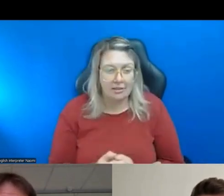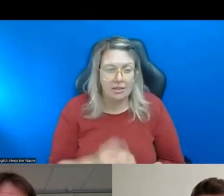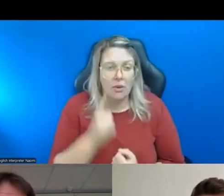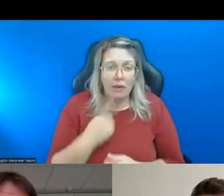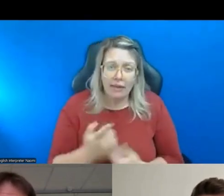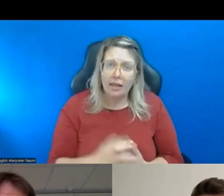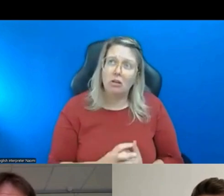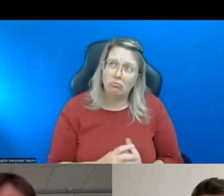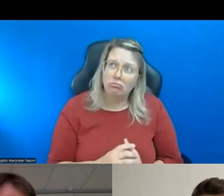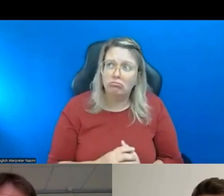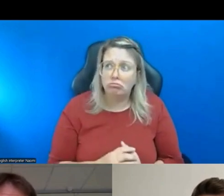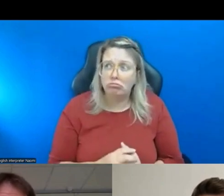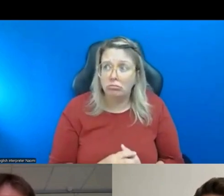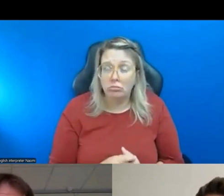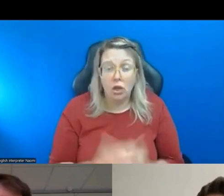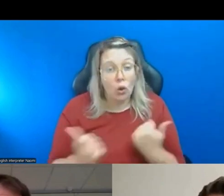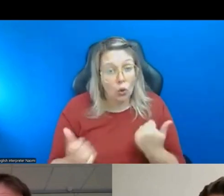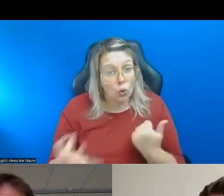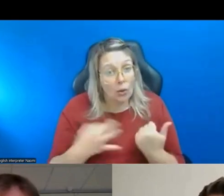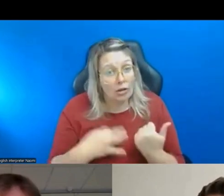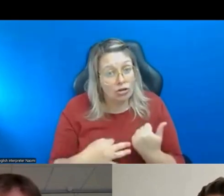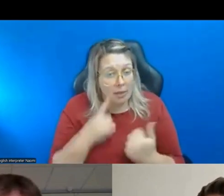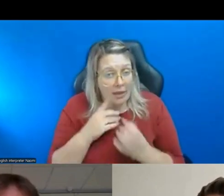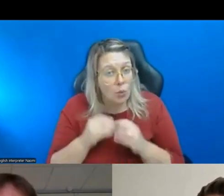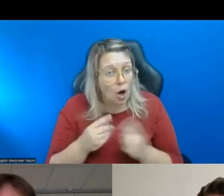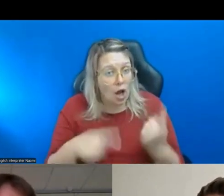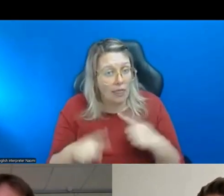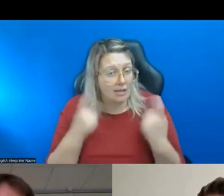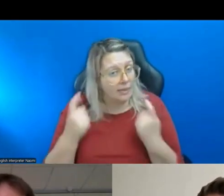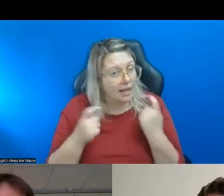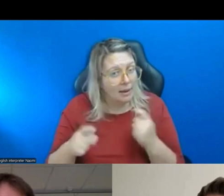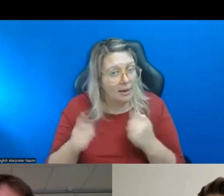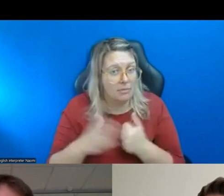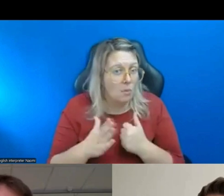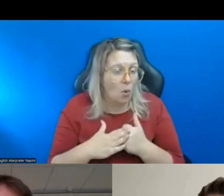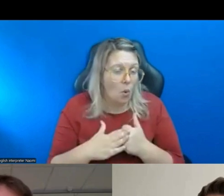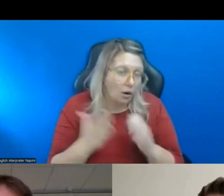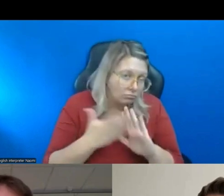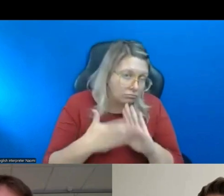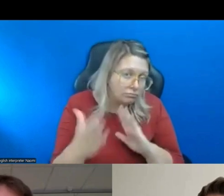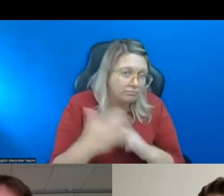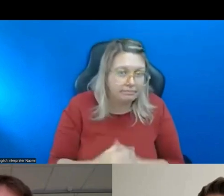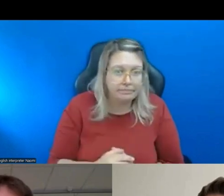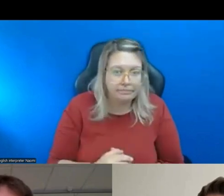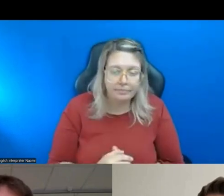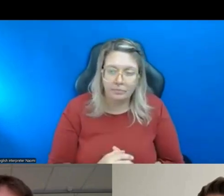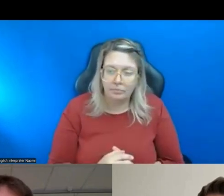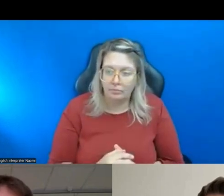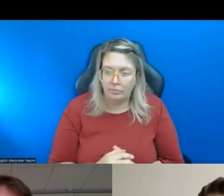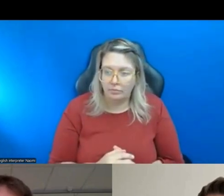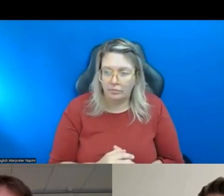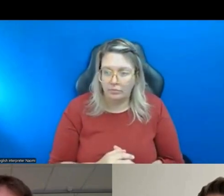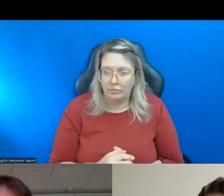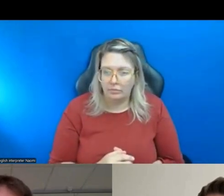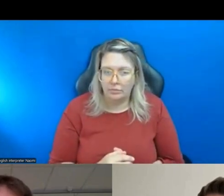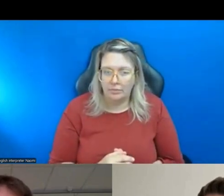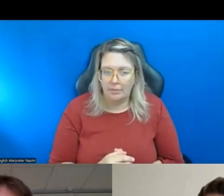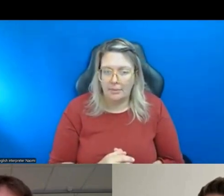question for which I don't have the answer, but it's worth us asking and thinking about as we move forward. Yeah, thanks, Carola.